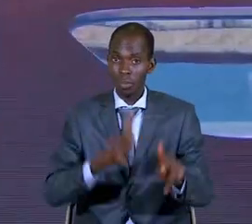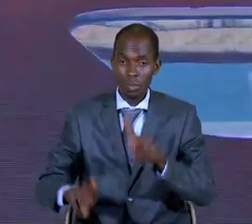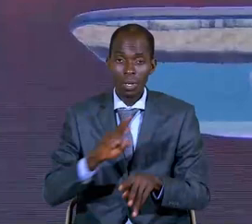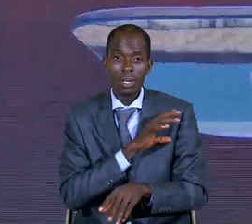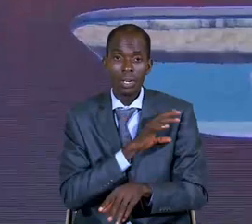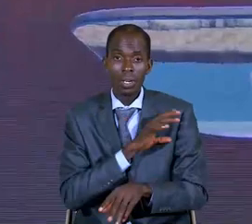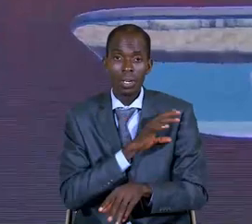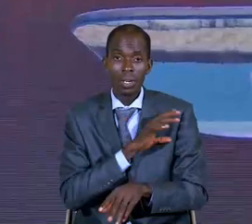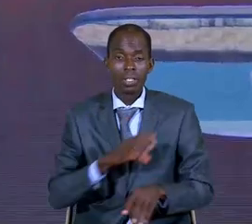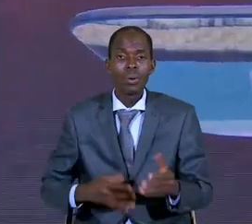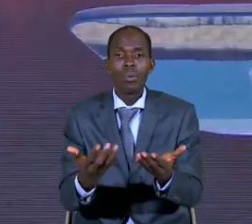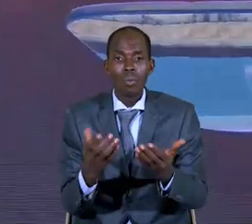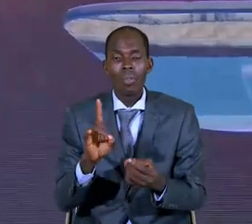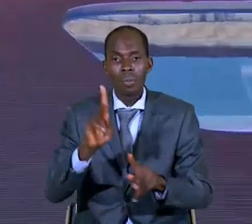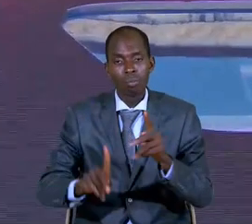wanted them